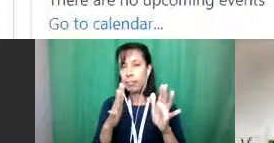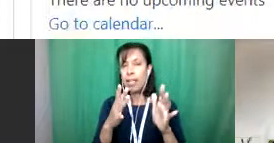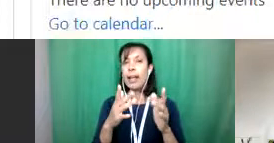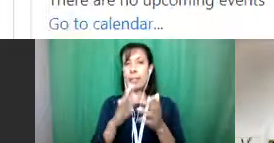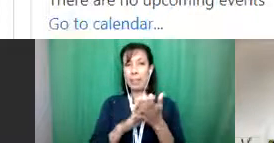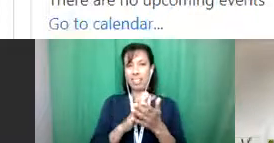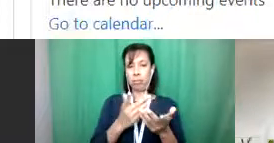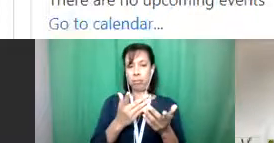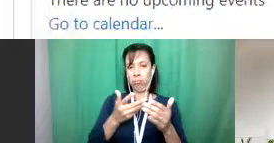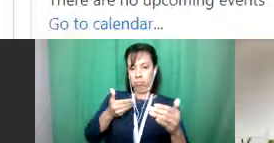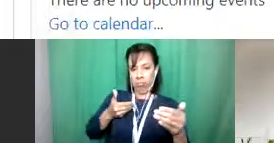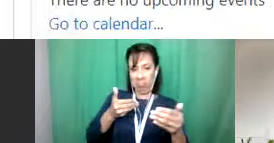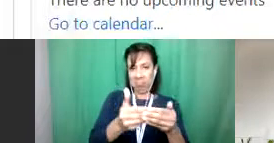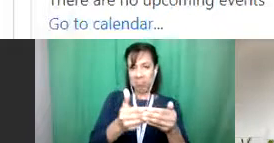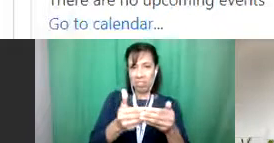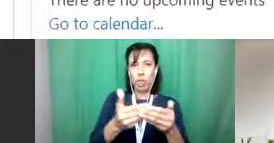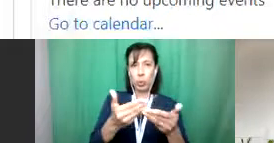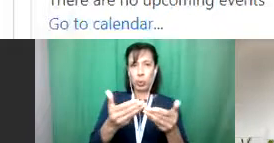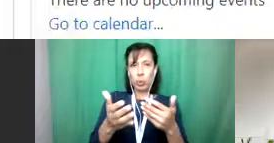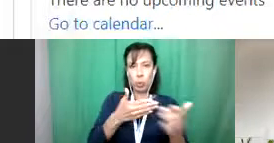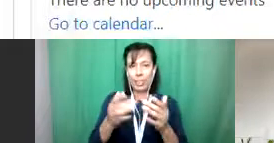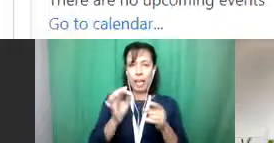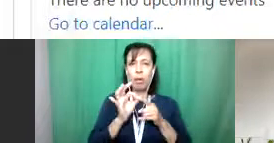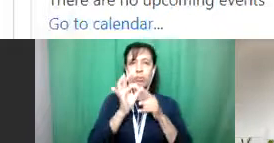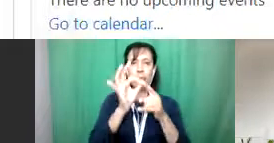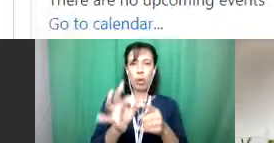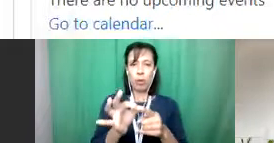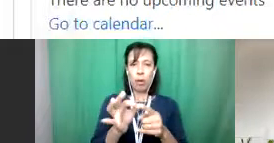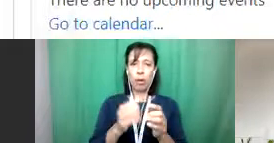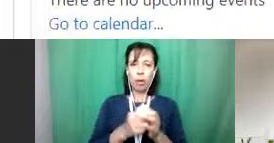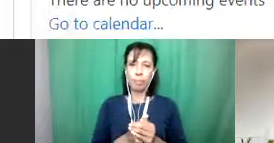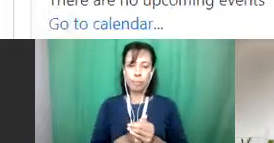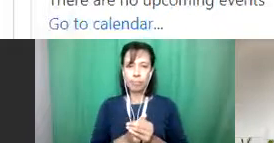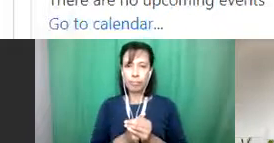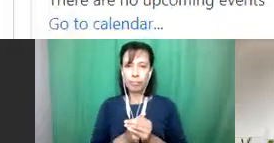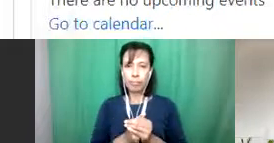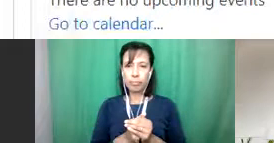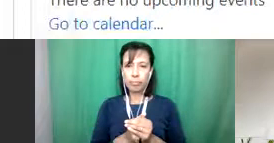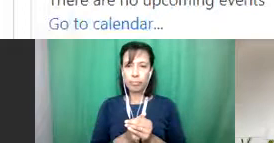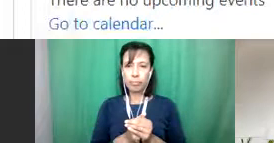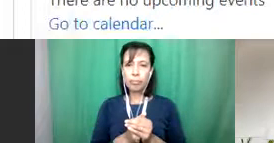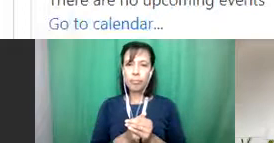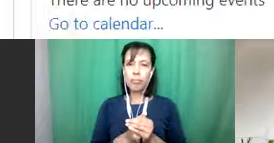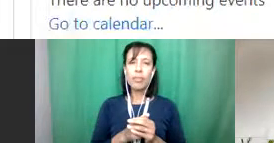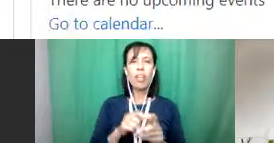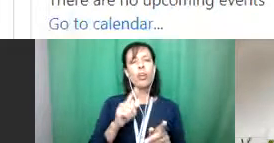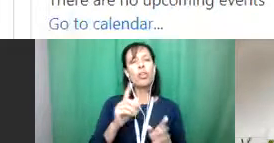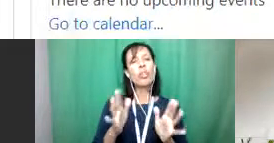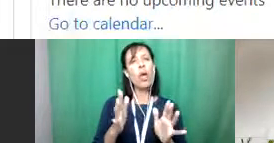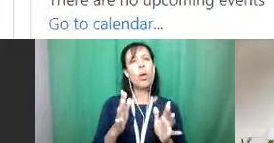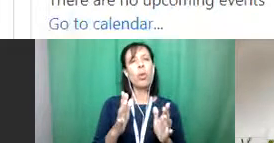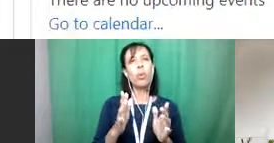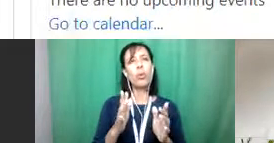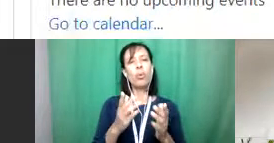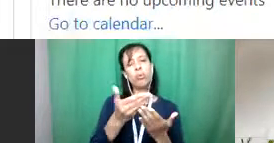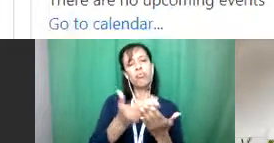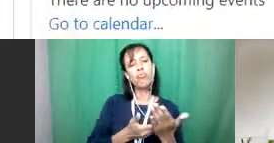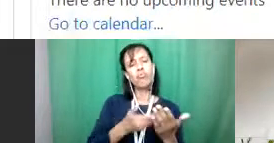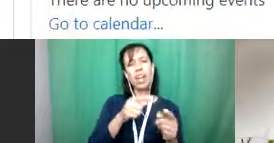proposal. And in that proposal, what you're going to say is going to be in the form of a viva, which is a kind of interview, a